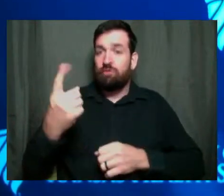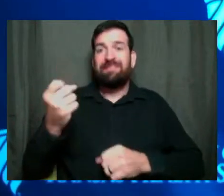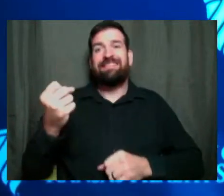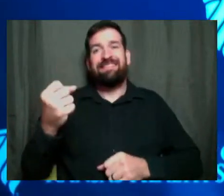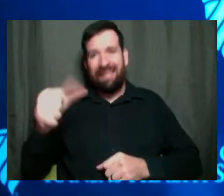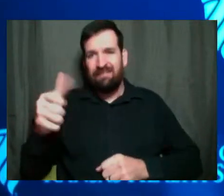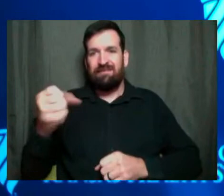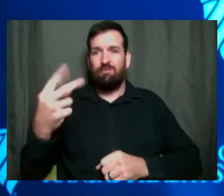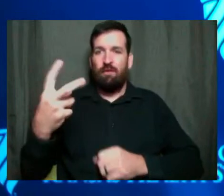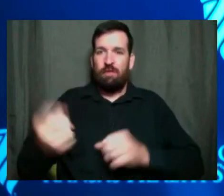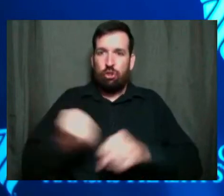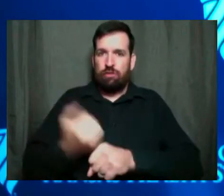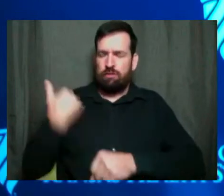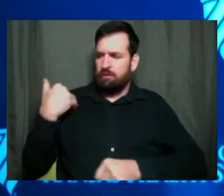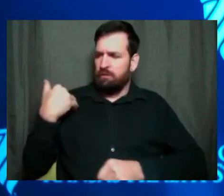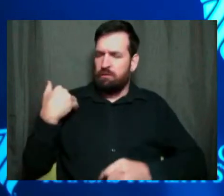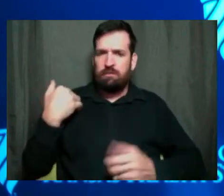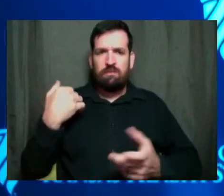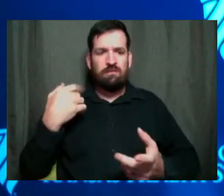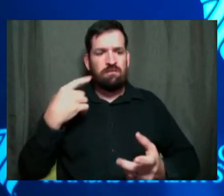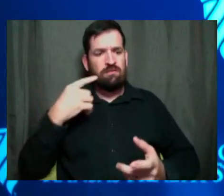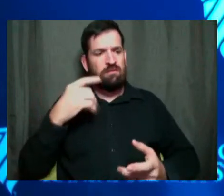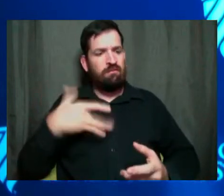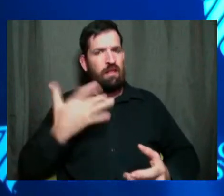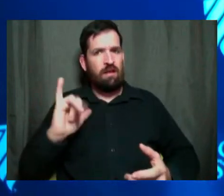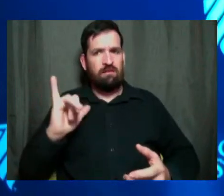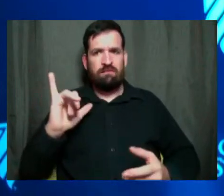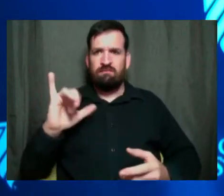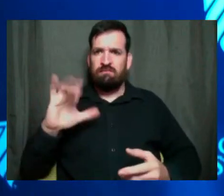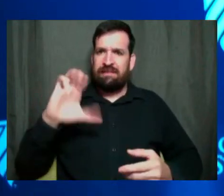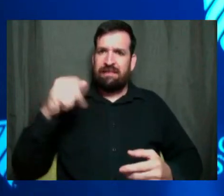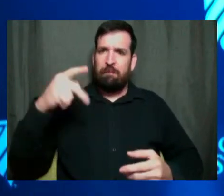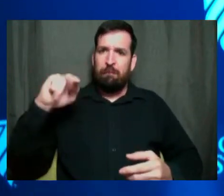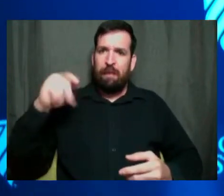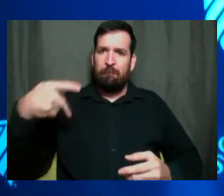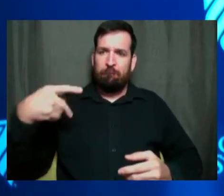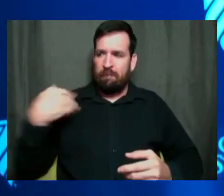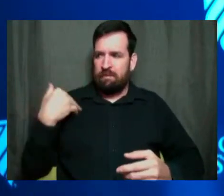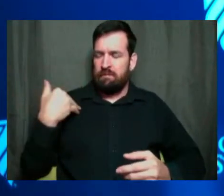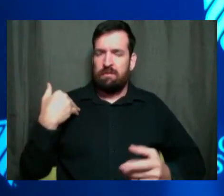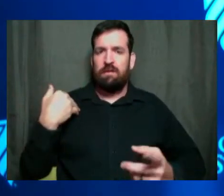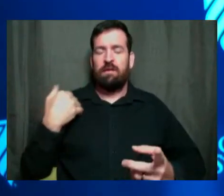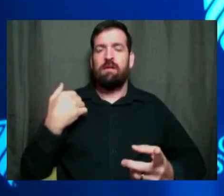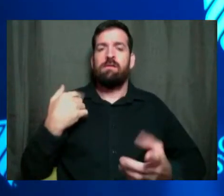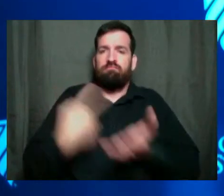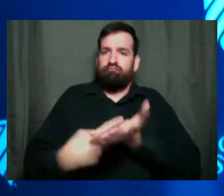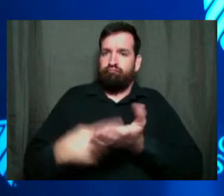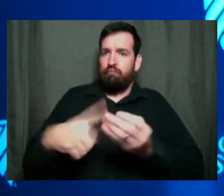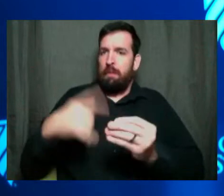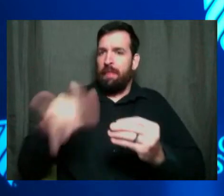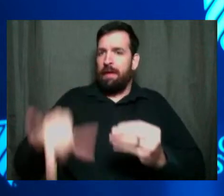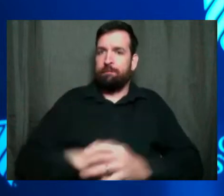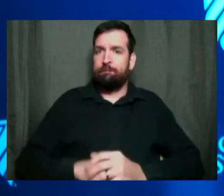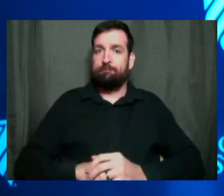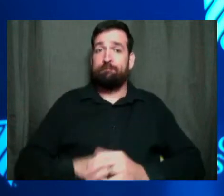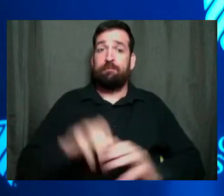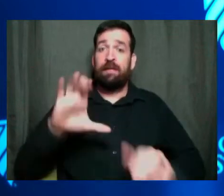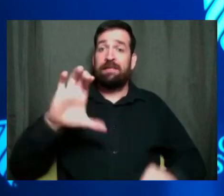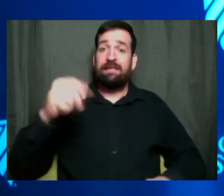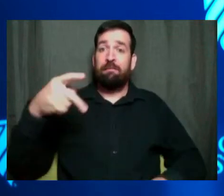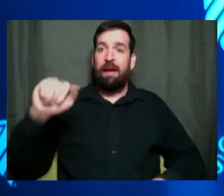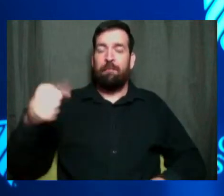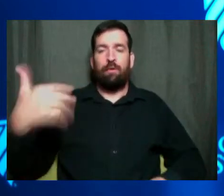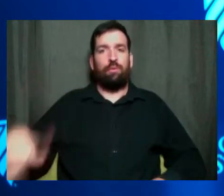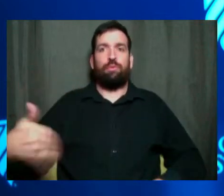in fact, I finally got a new Cpap machine after 10 years. We'll be talking about that, but CPAP has made all the difference. I